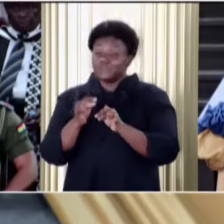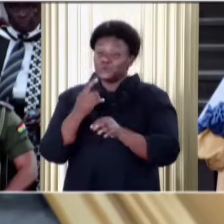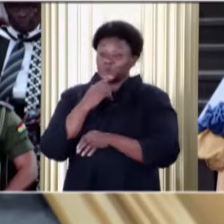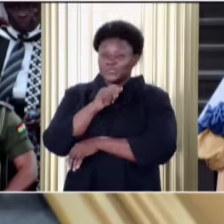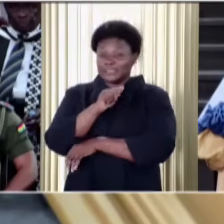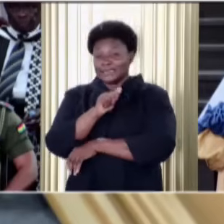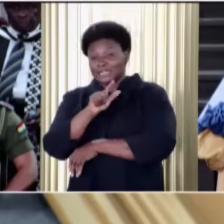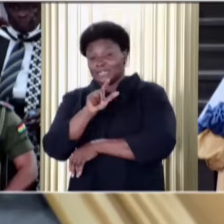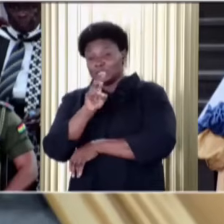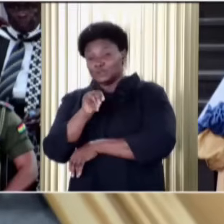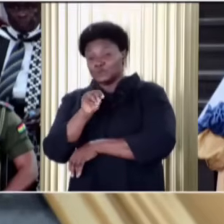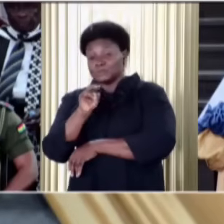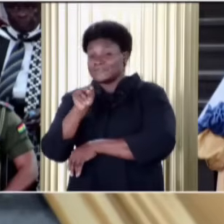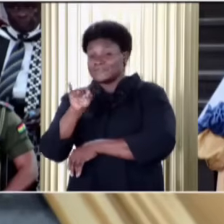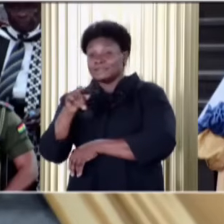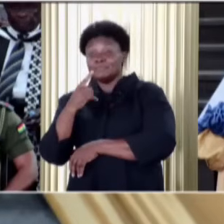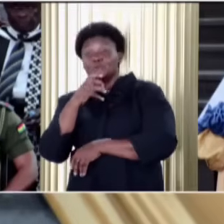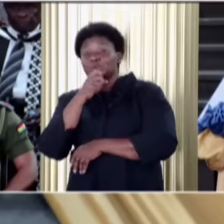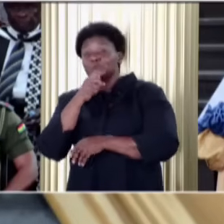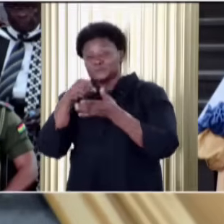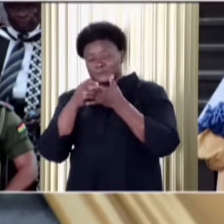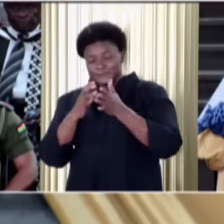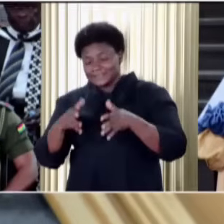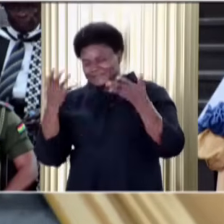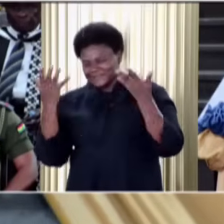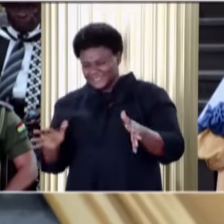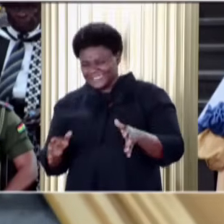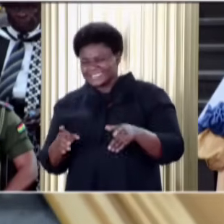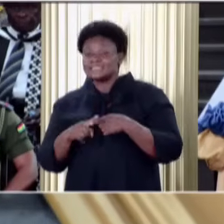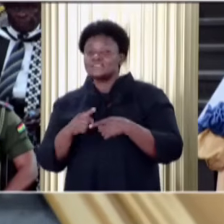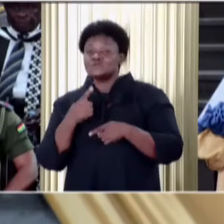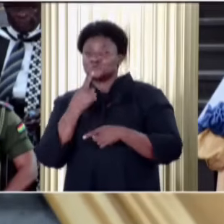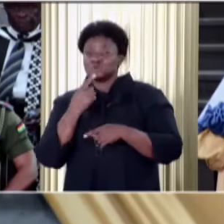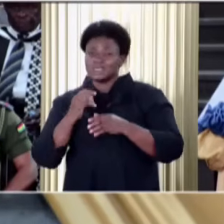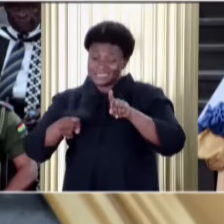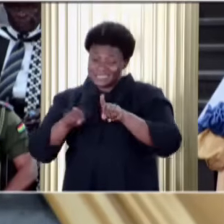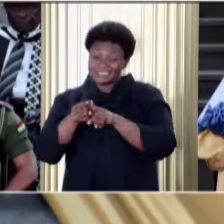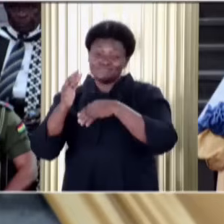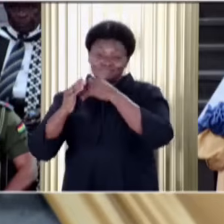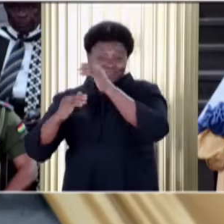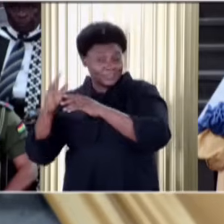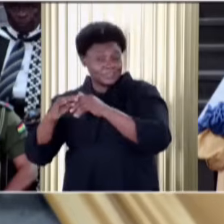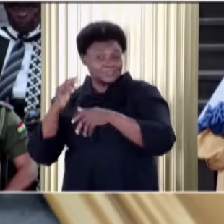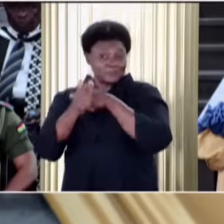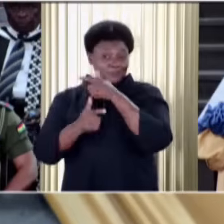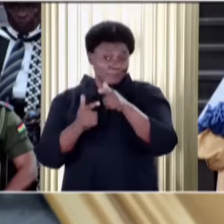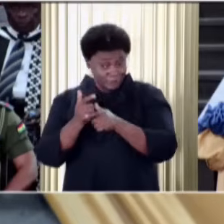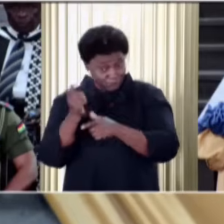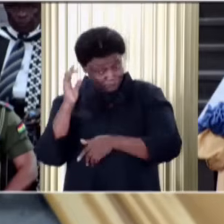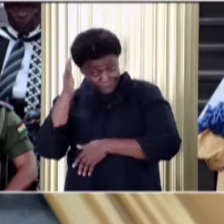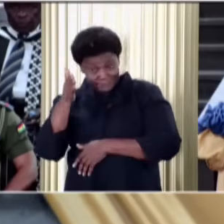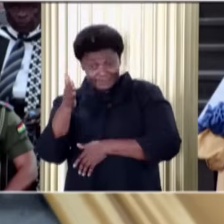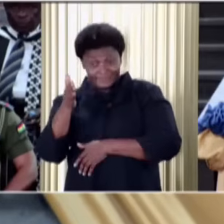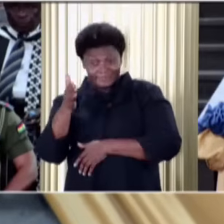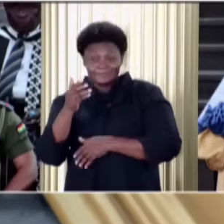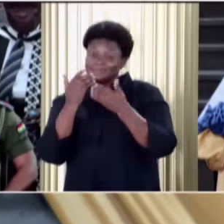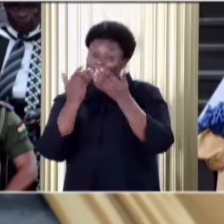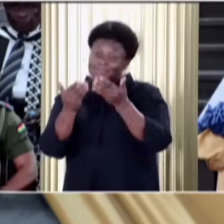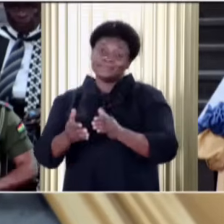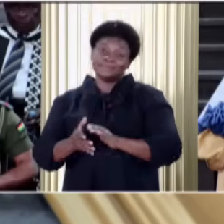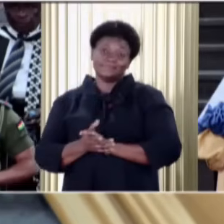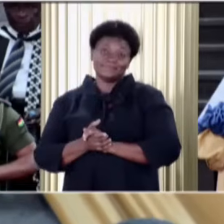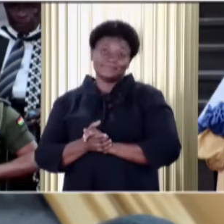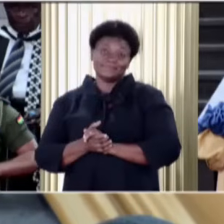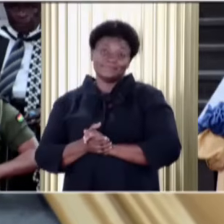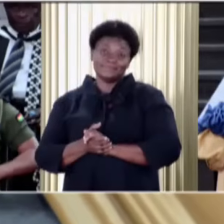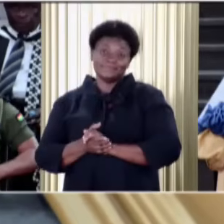contributing to building this nation and who are contributing globally. Please, will you do that? Thank you very much. As